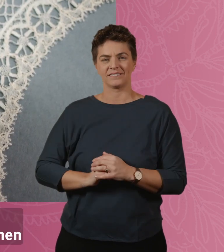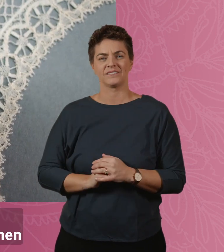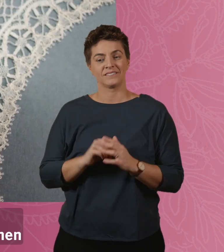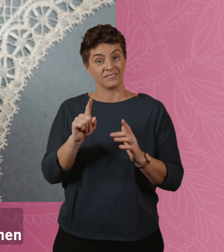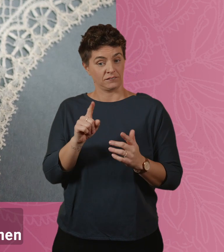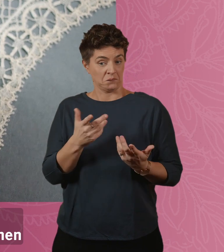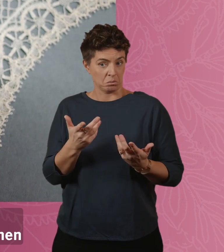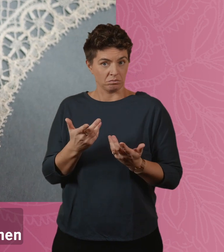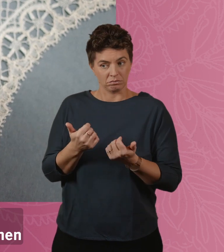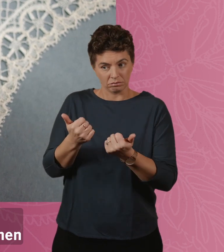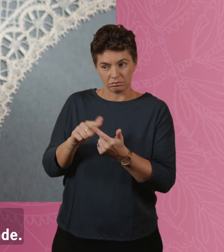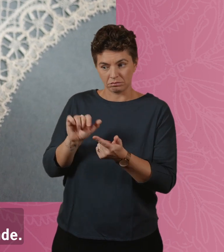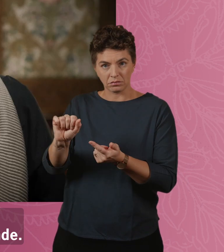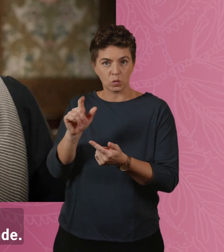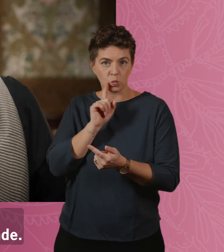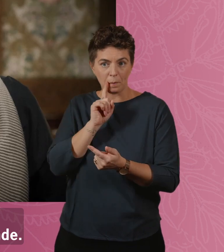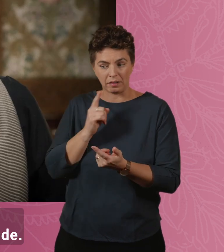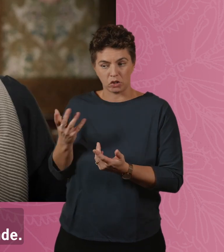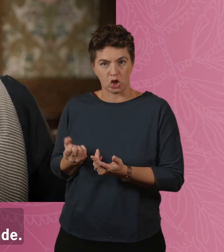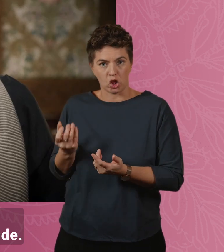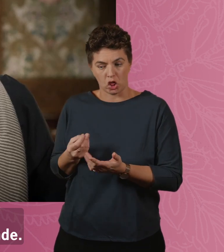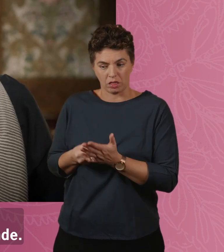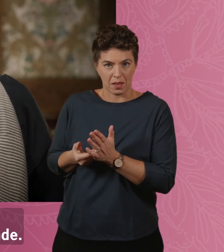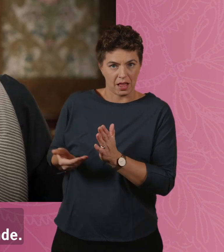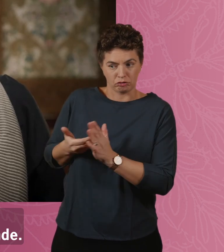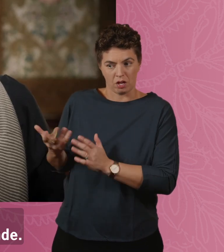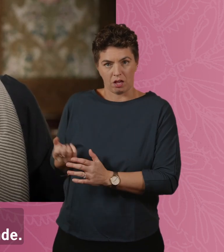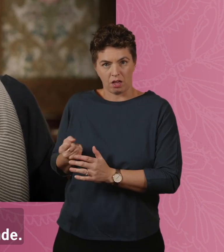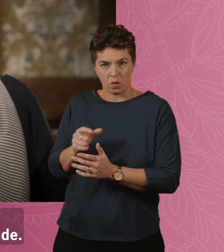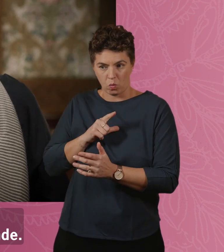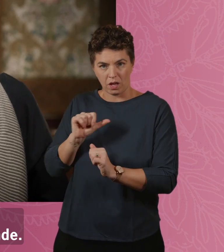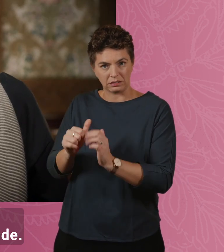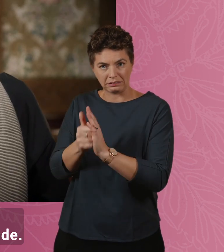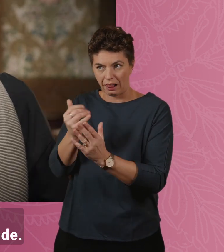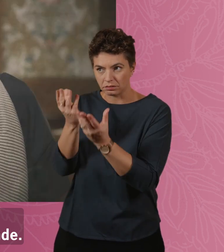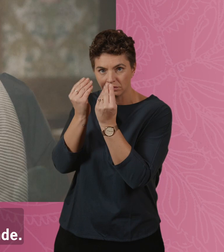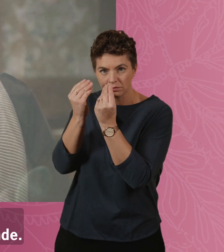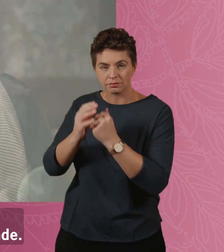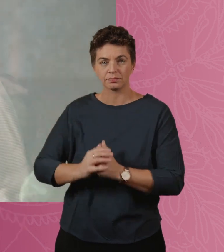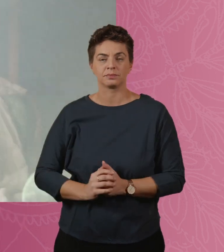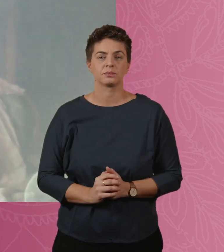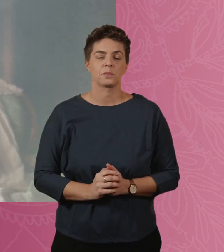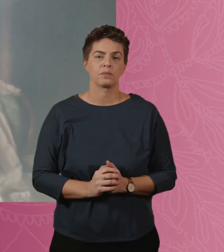a way for perhaps women to earn a little bit of extra income through the lace that they made.